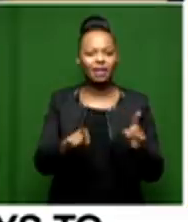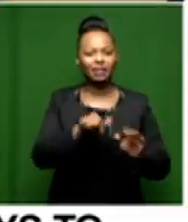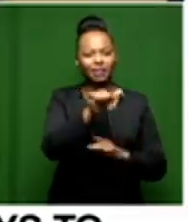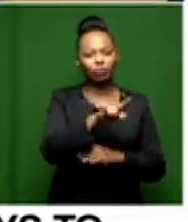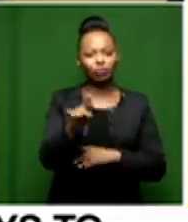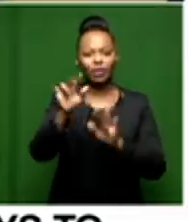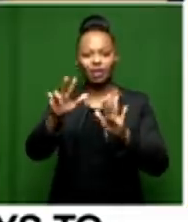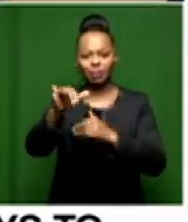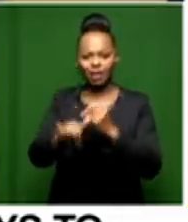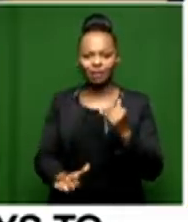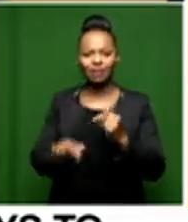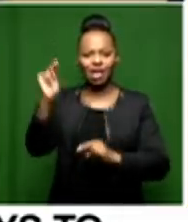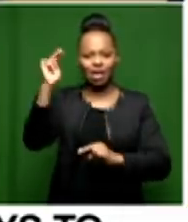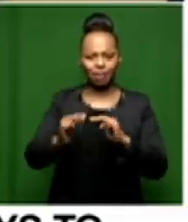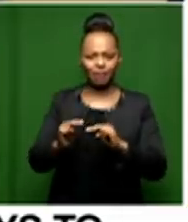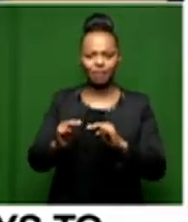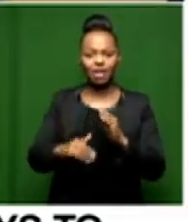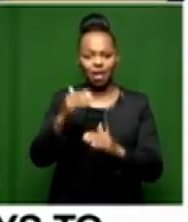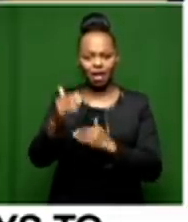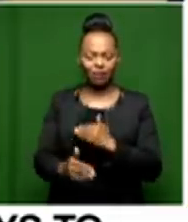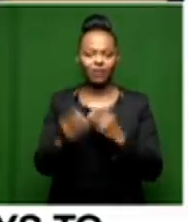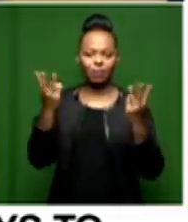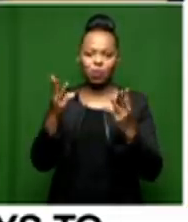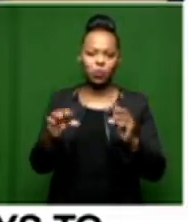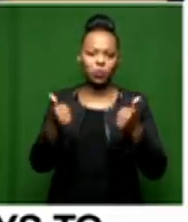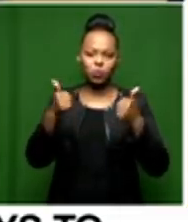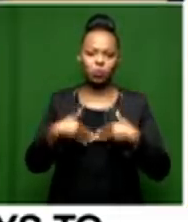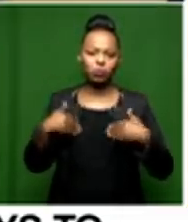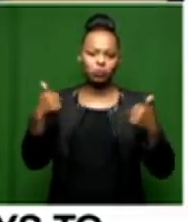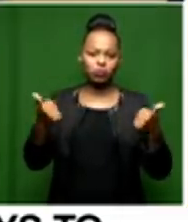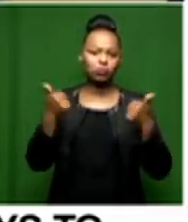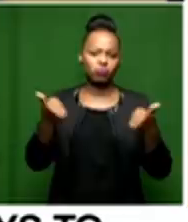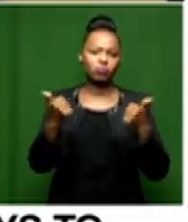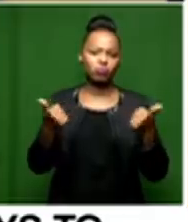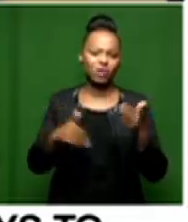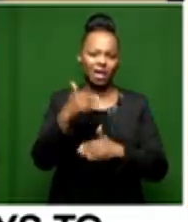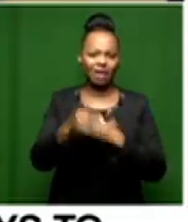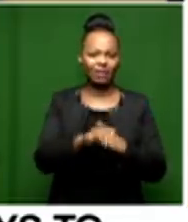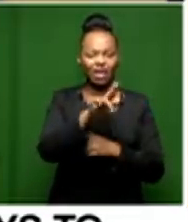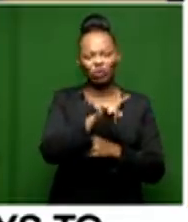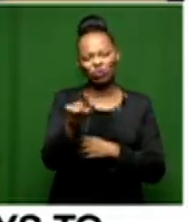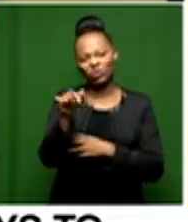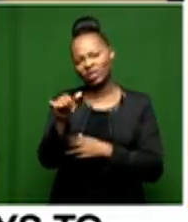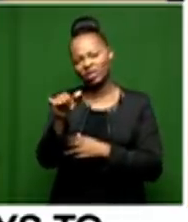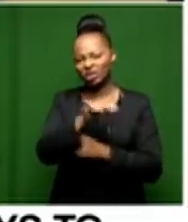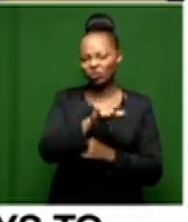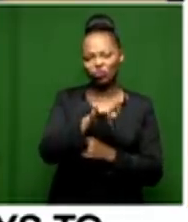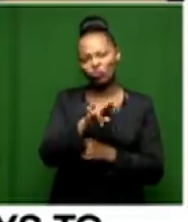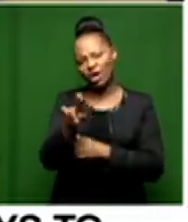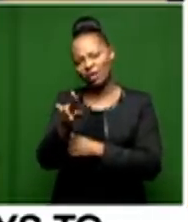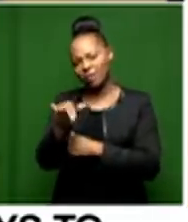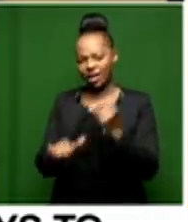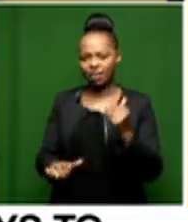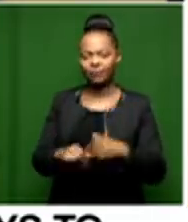and after that, most people have recovered completely. Yeah, fantastic, because it is concerning, and you know, you keep